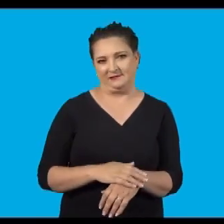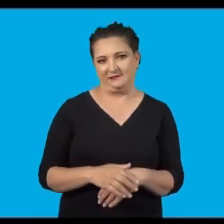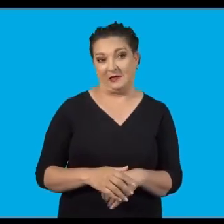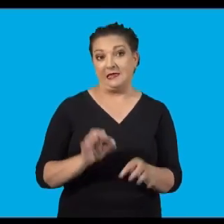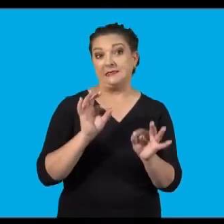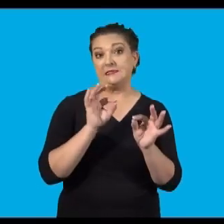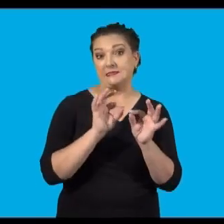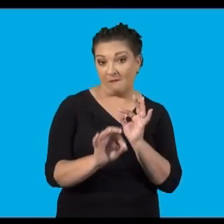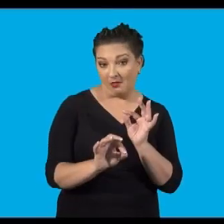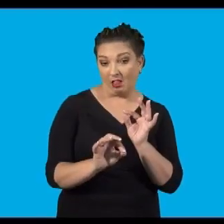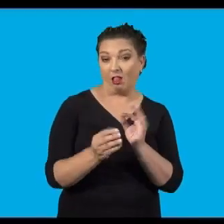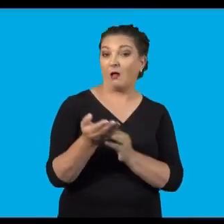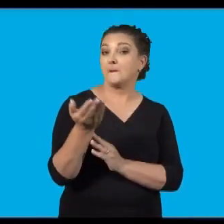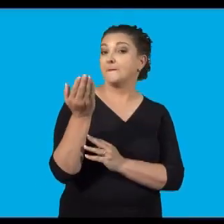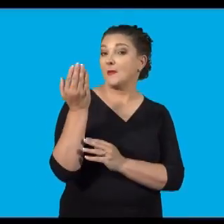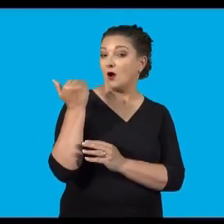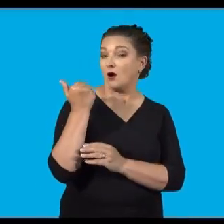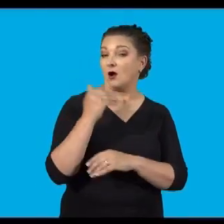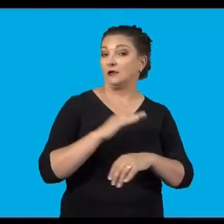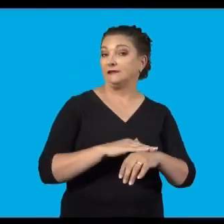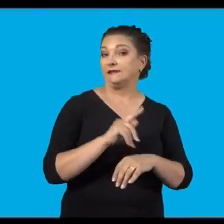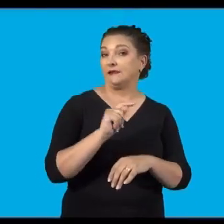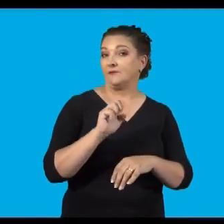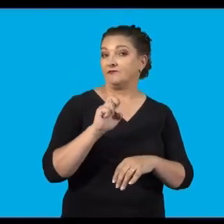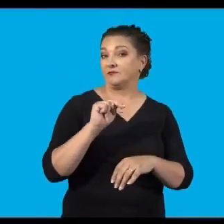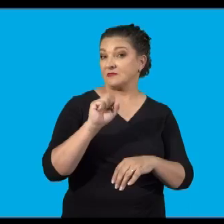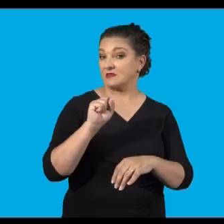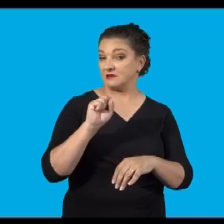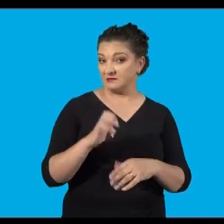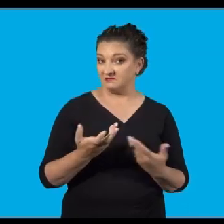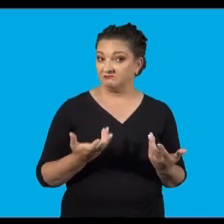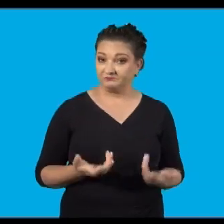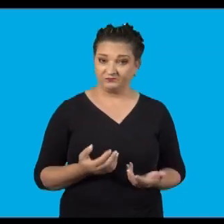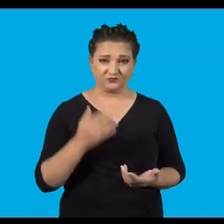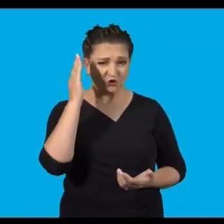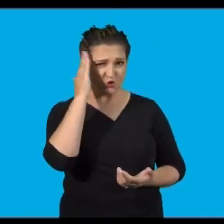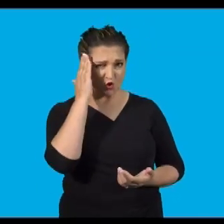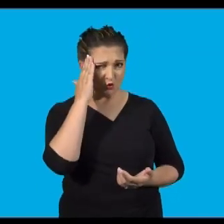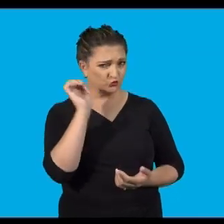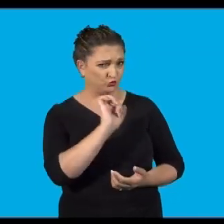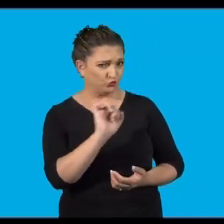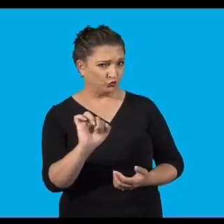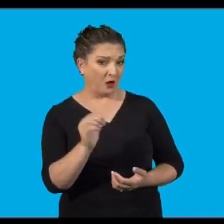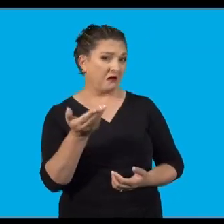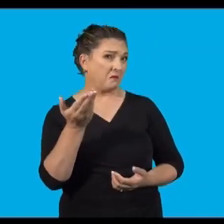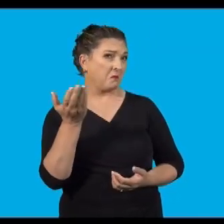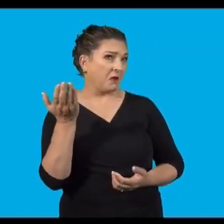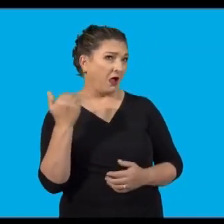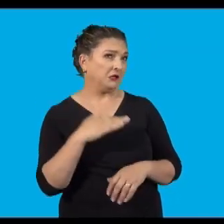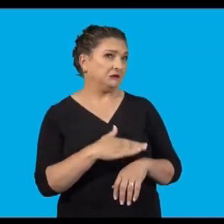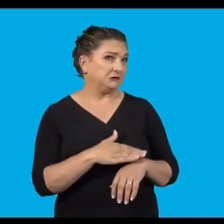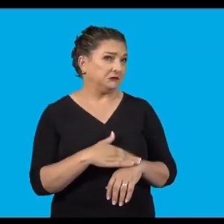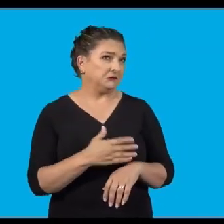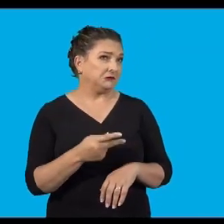please take note, simple past tense. All right, now from your knowledge, you should know that when you have the